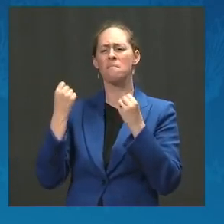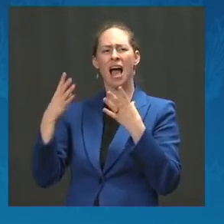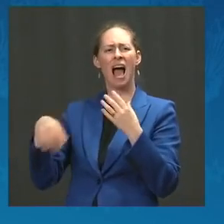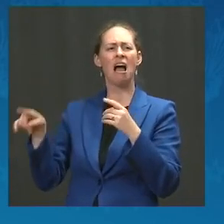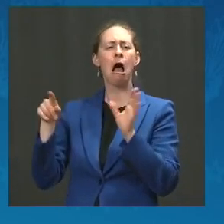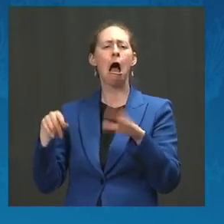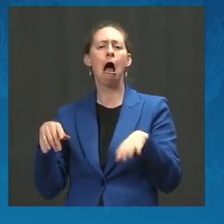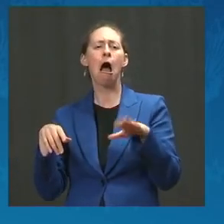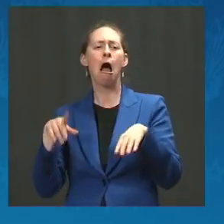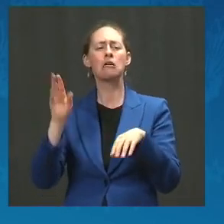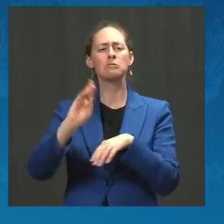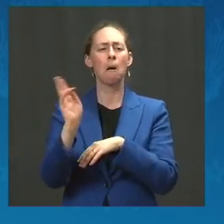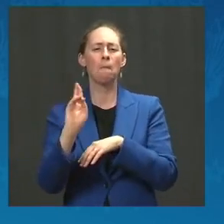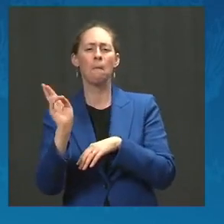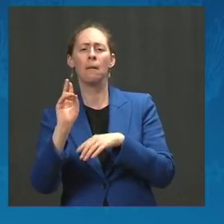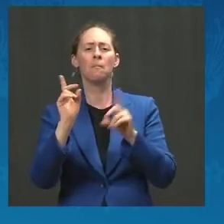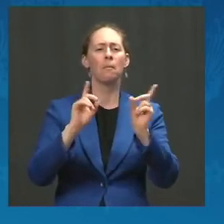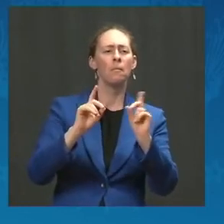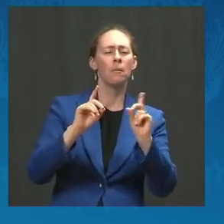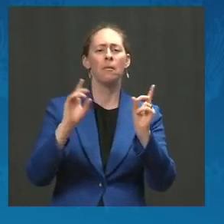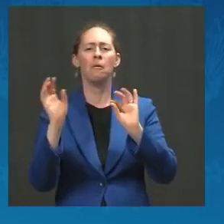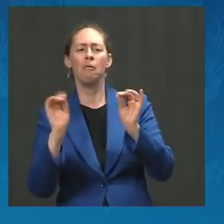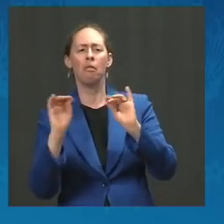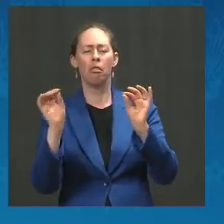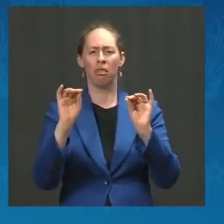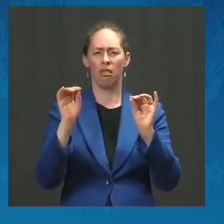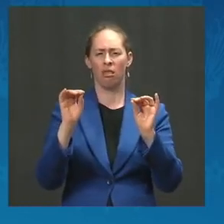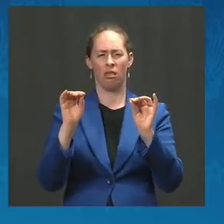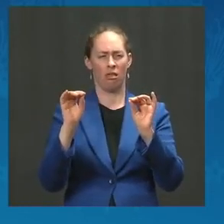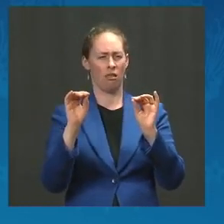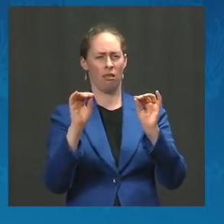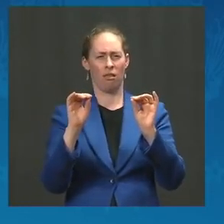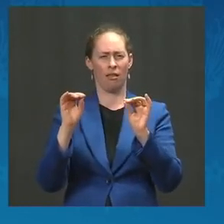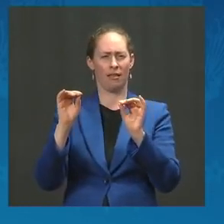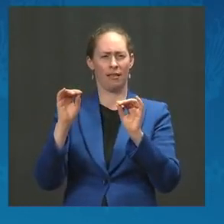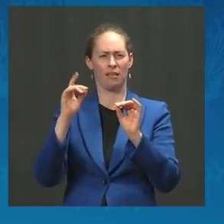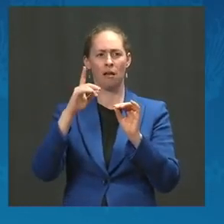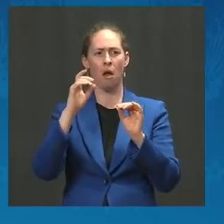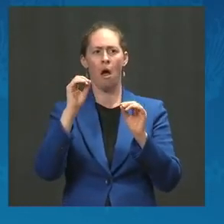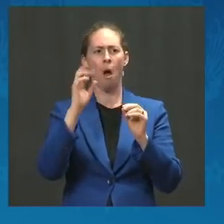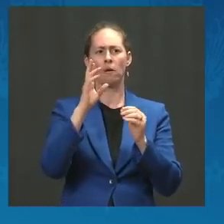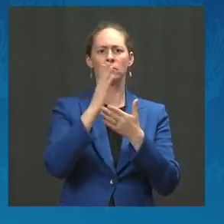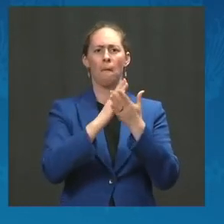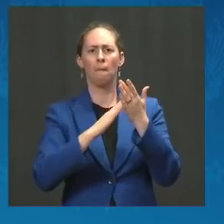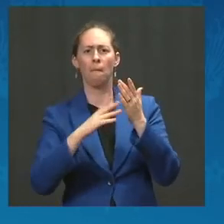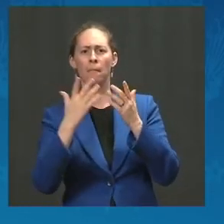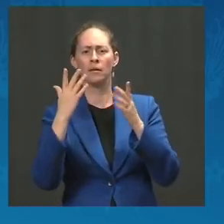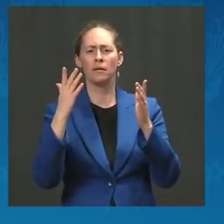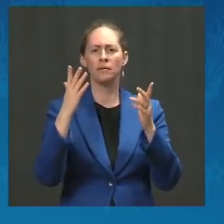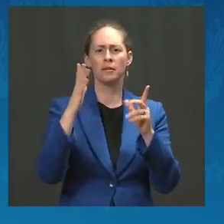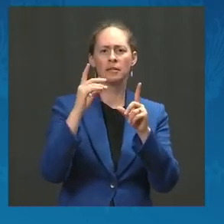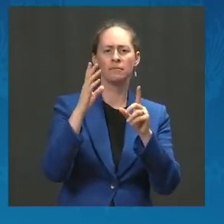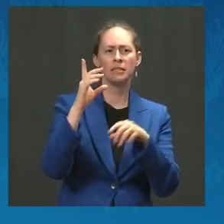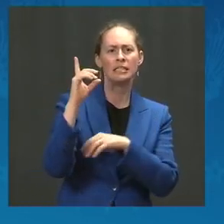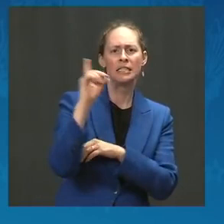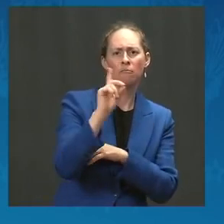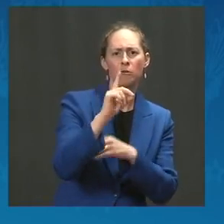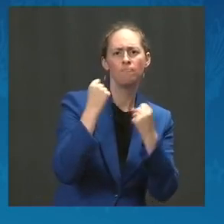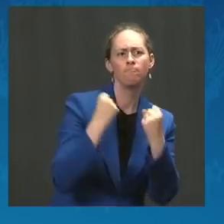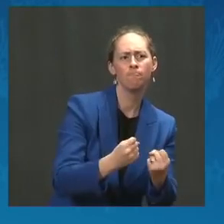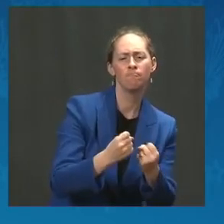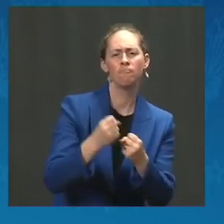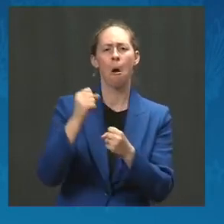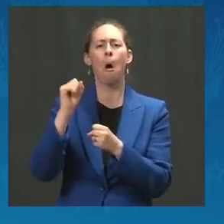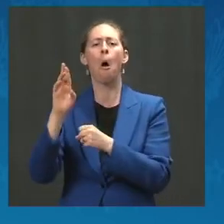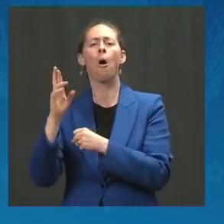Democratic thing, with a small d and a capital D. I mean, there's a lot changing. People are becoming aware. The